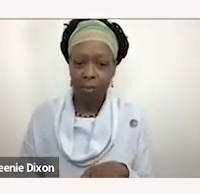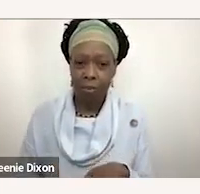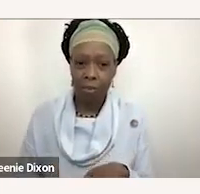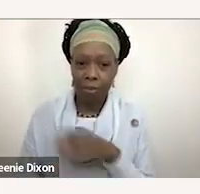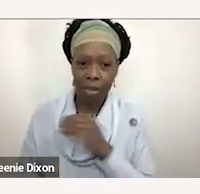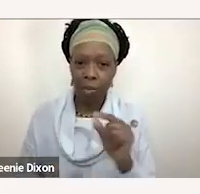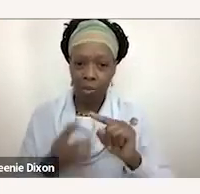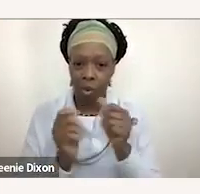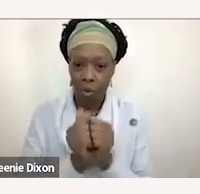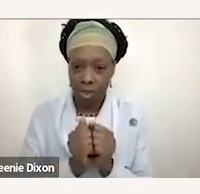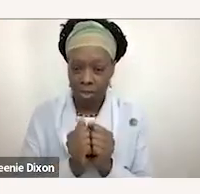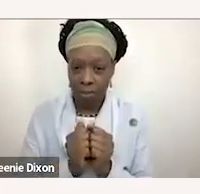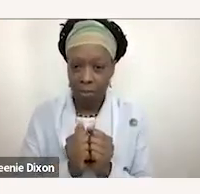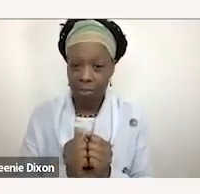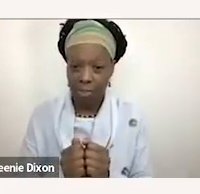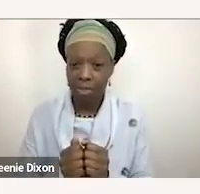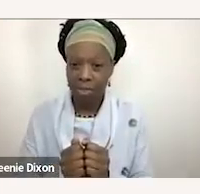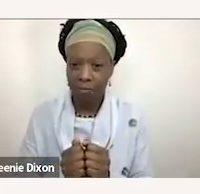I'll start us off with. Please